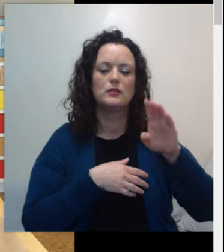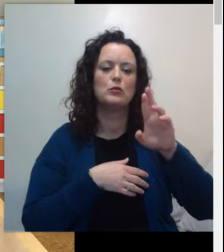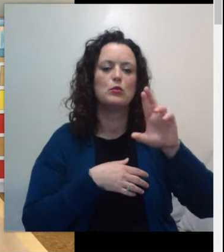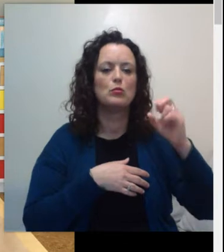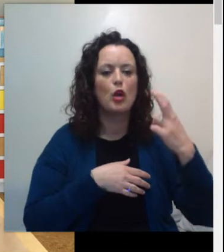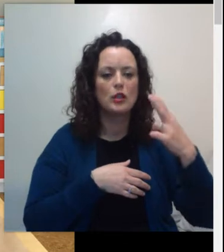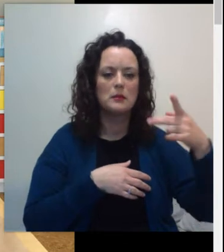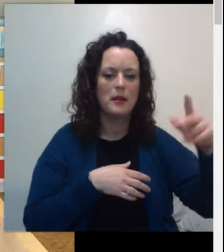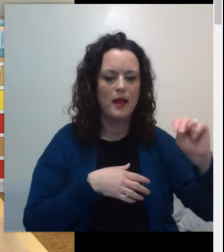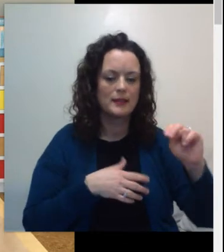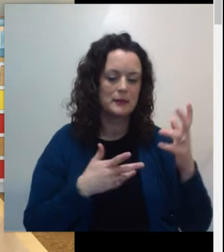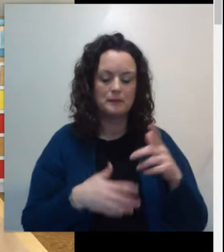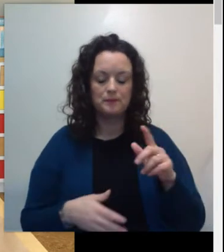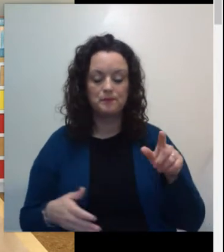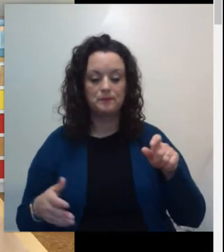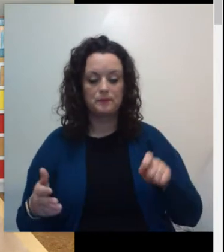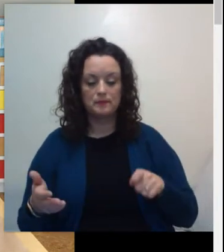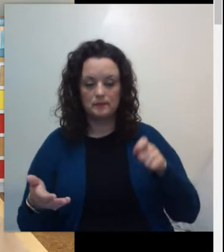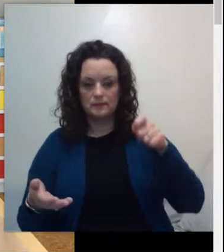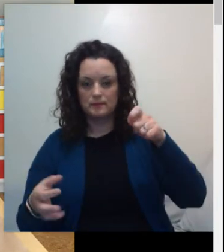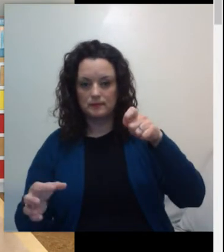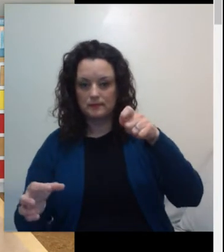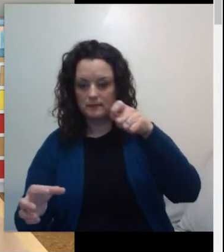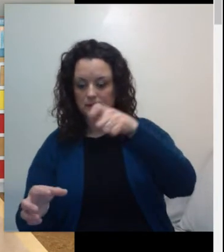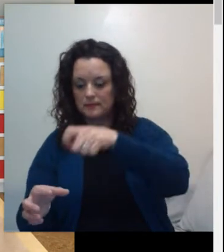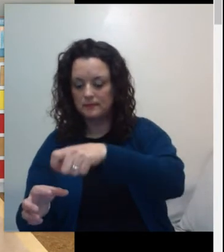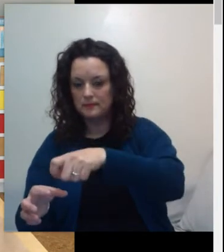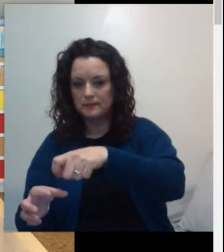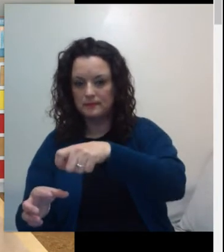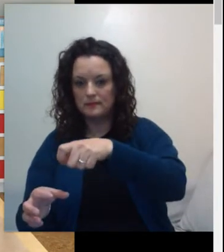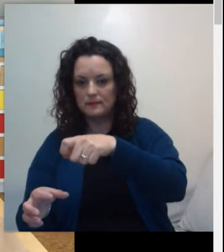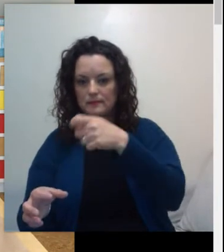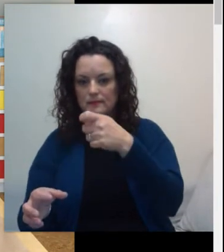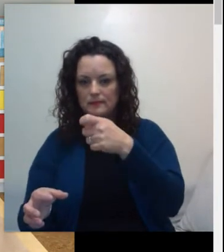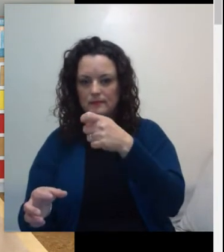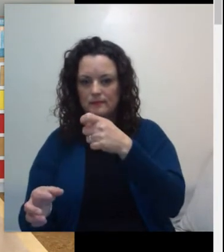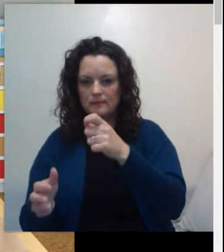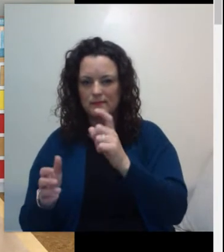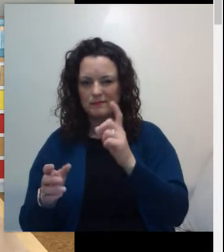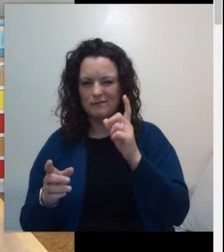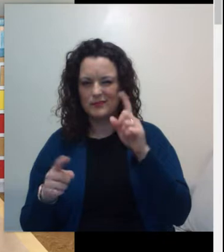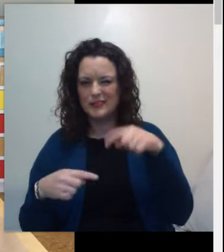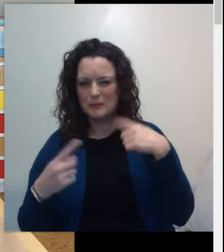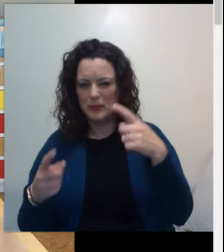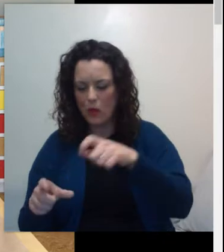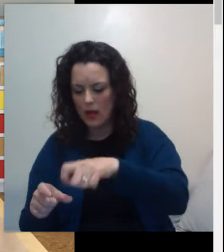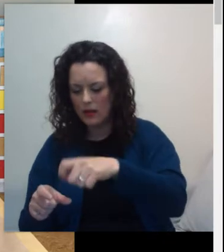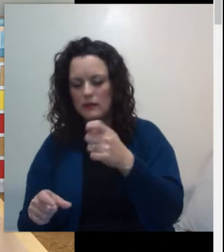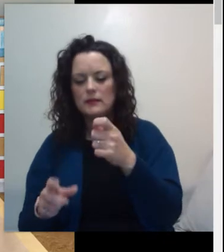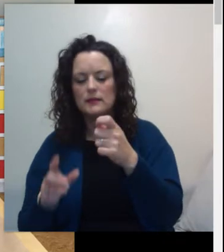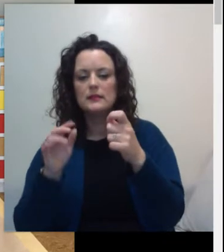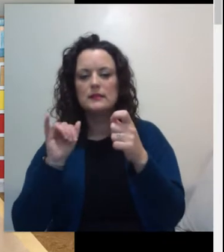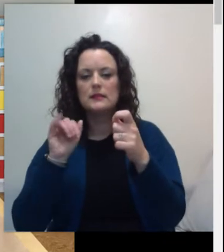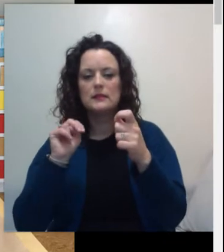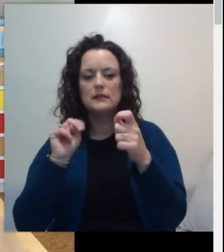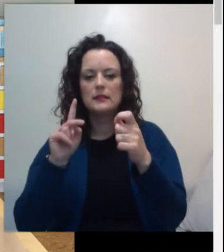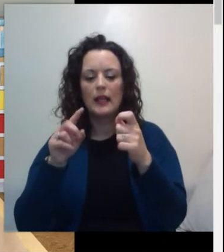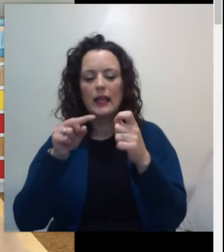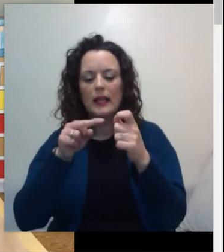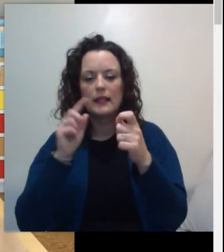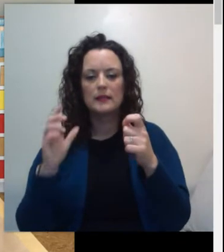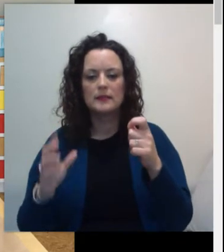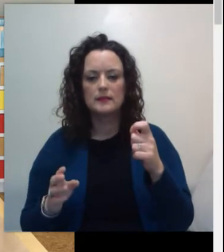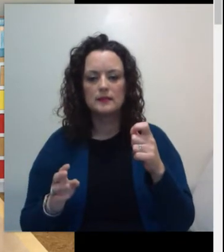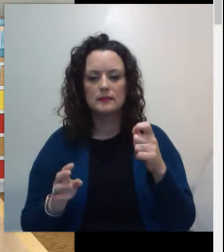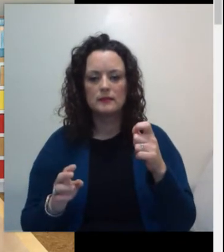in. And there's not so much ink there. It's been a while. You see the ink? Let's see if there's